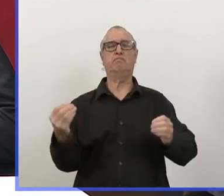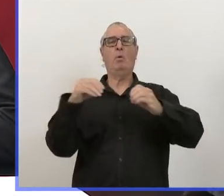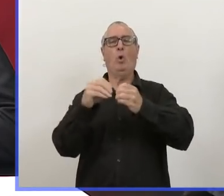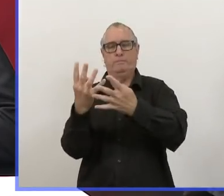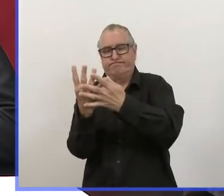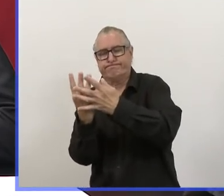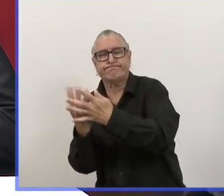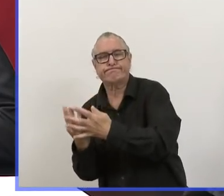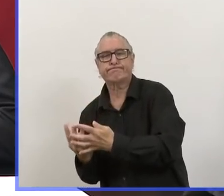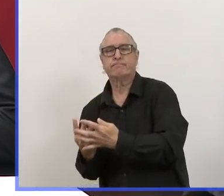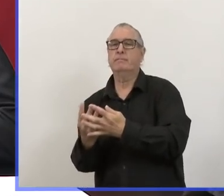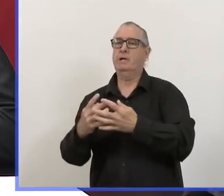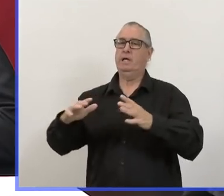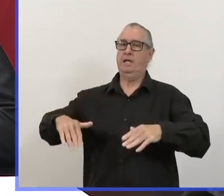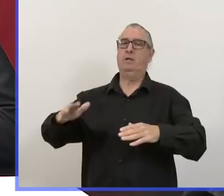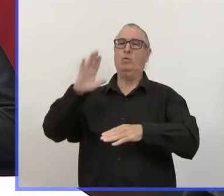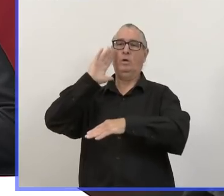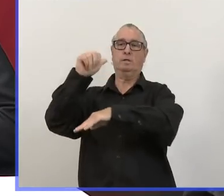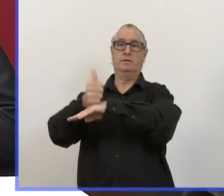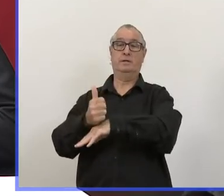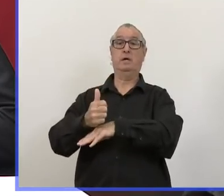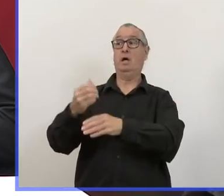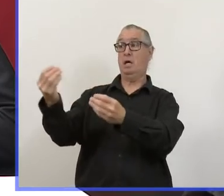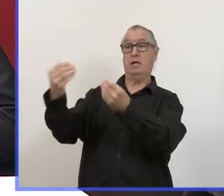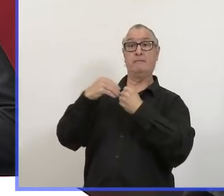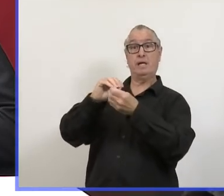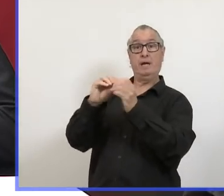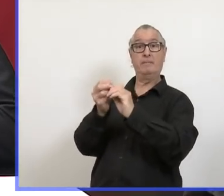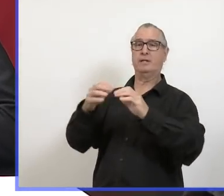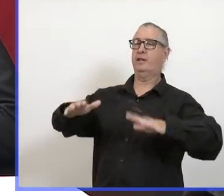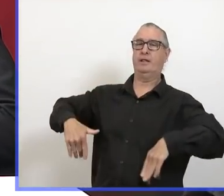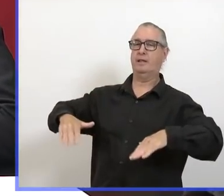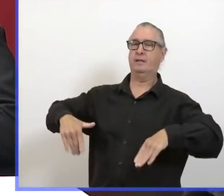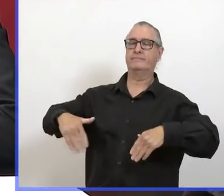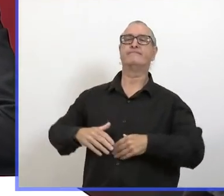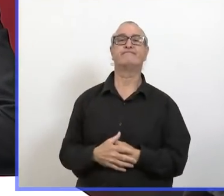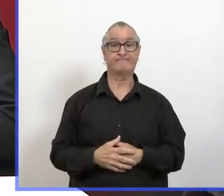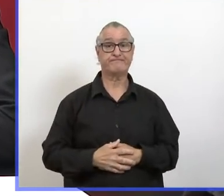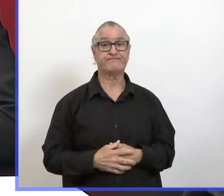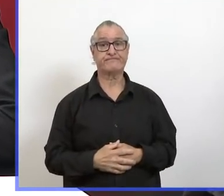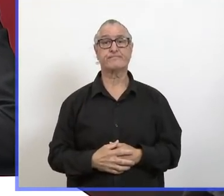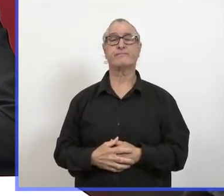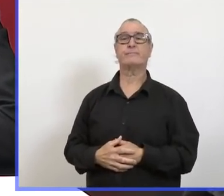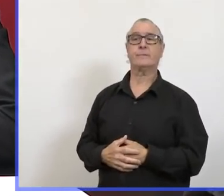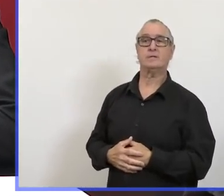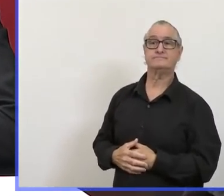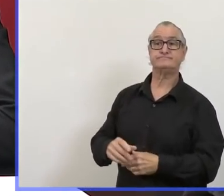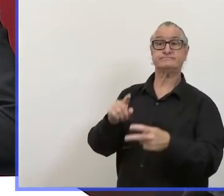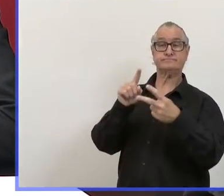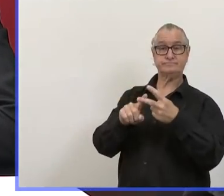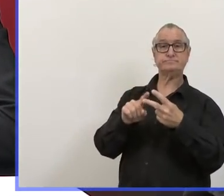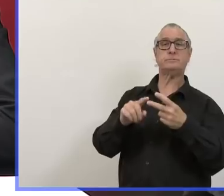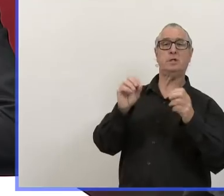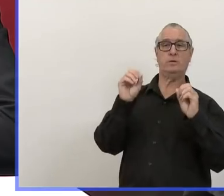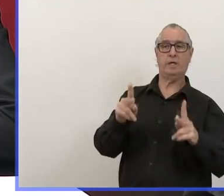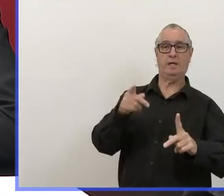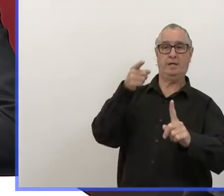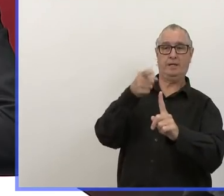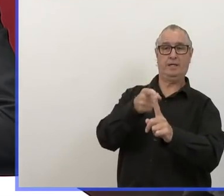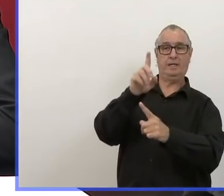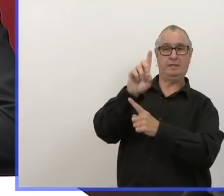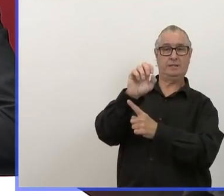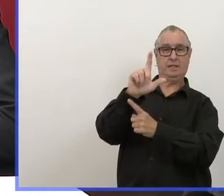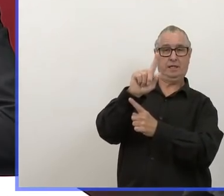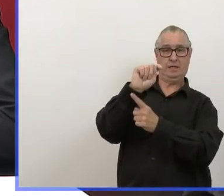Thank you. And on the topic of the Delta variant, there's been some talk in some areas about a